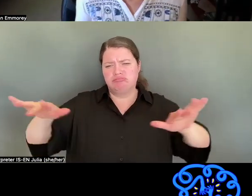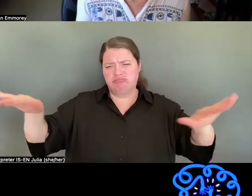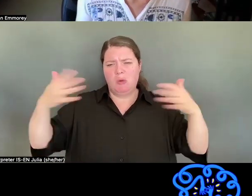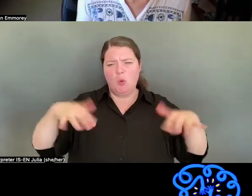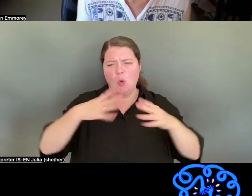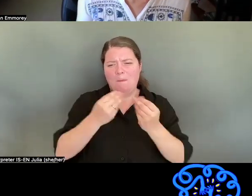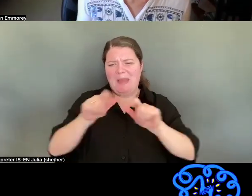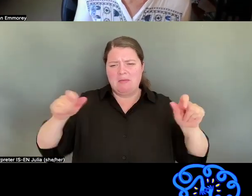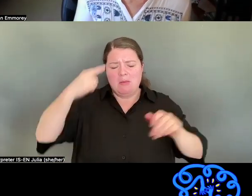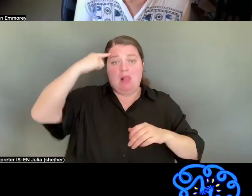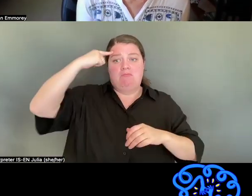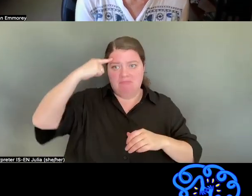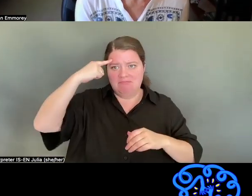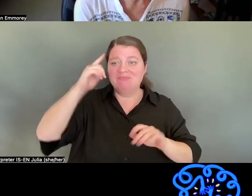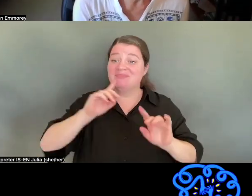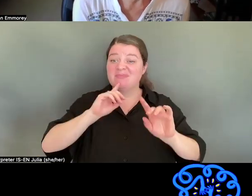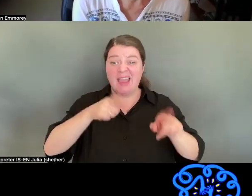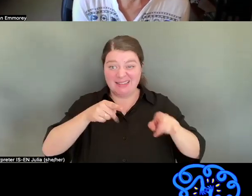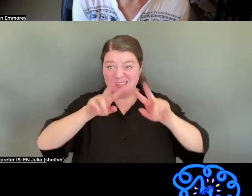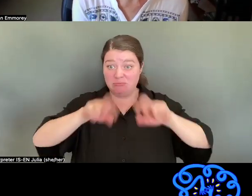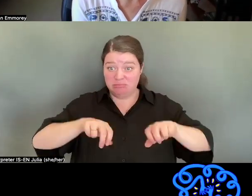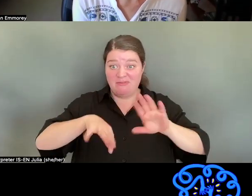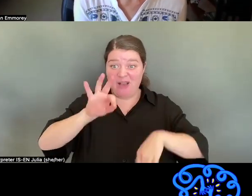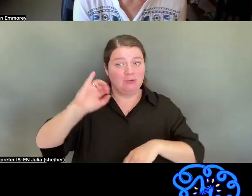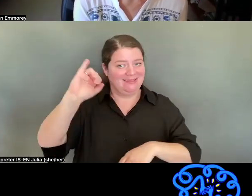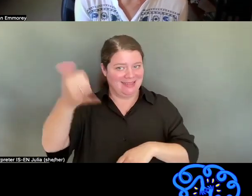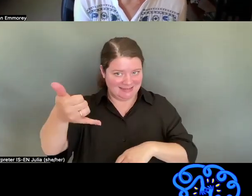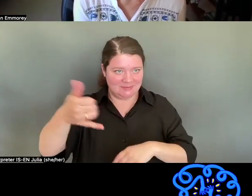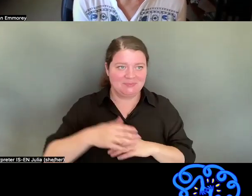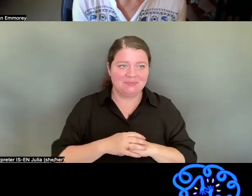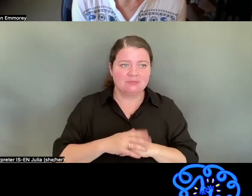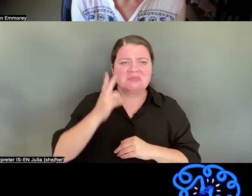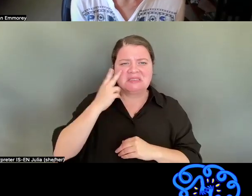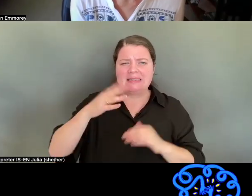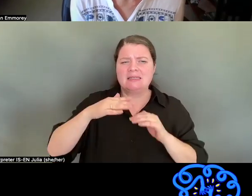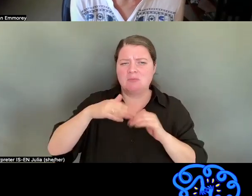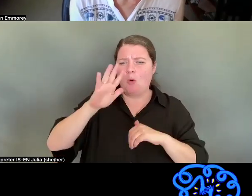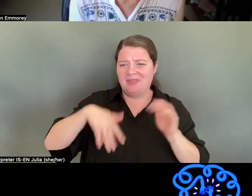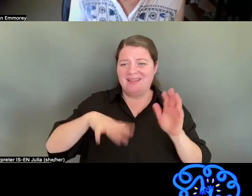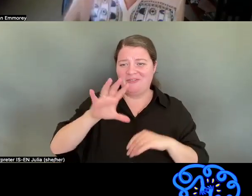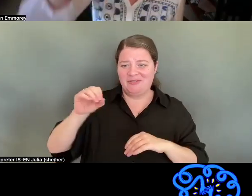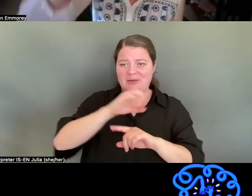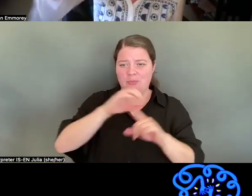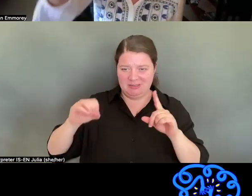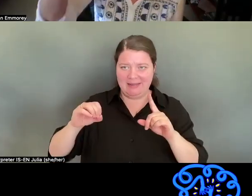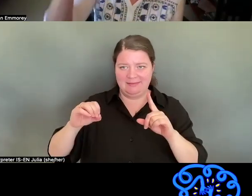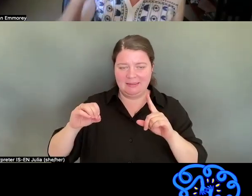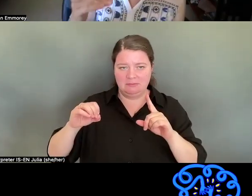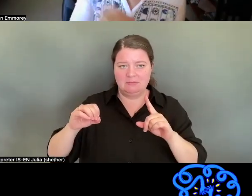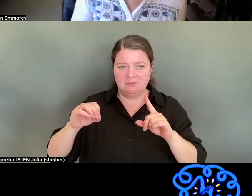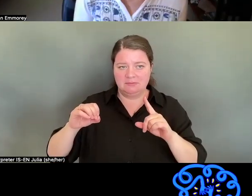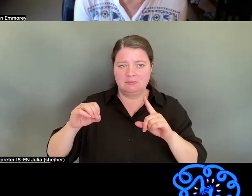of, and here the answer is yes. In fact, over half of the iconically depicted semantic features were in the sort of top